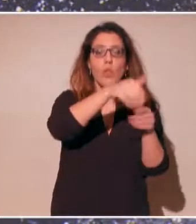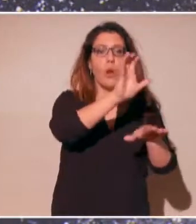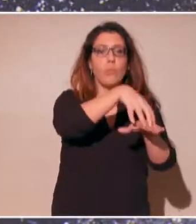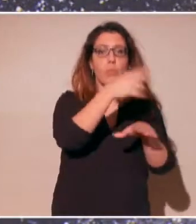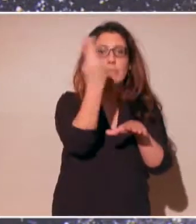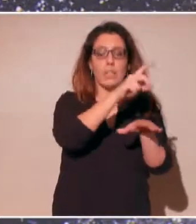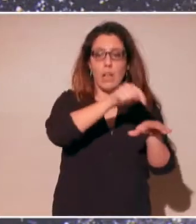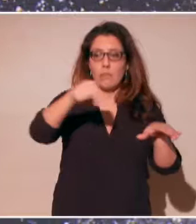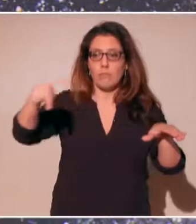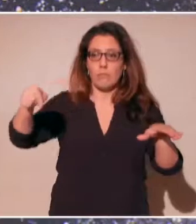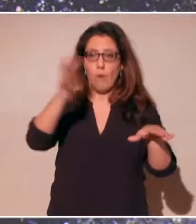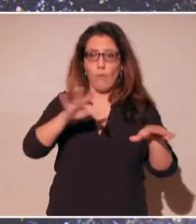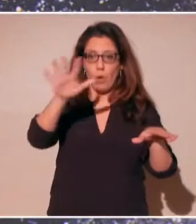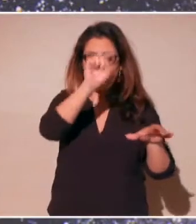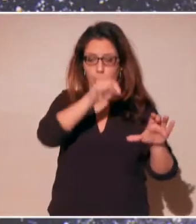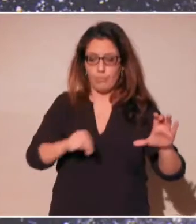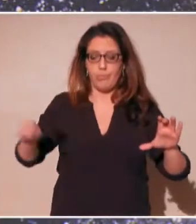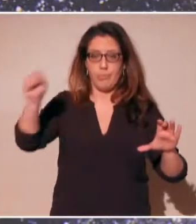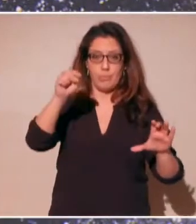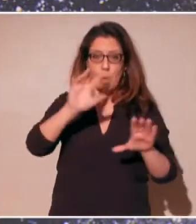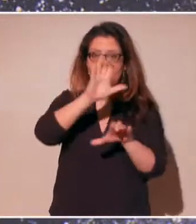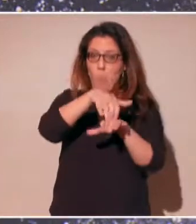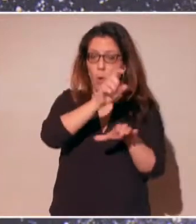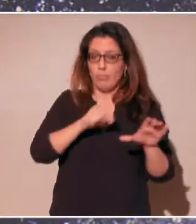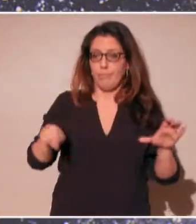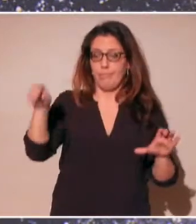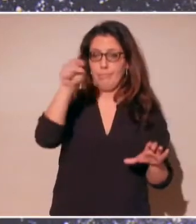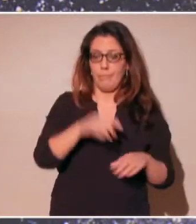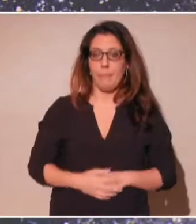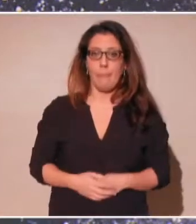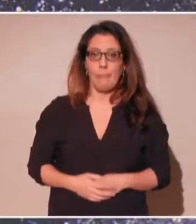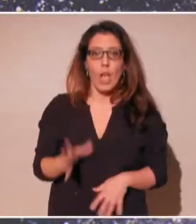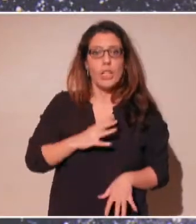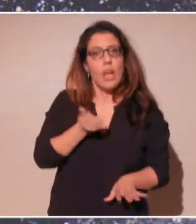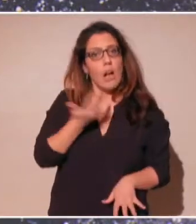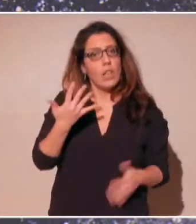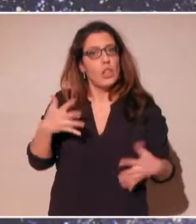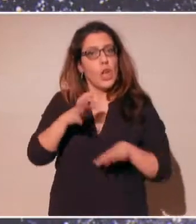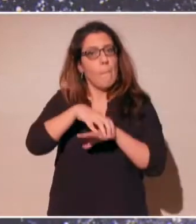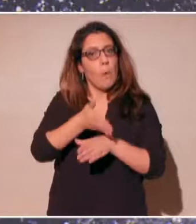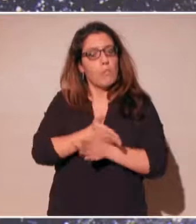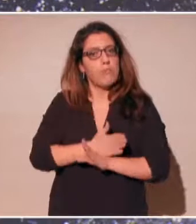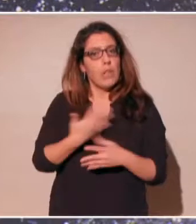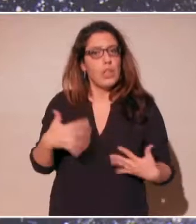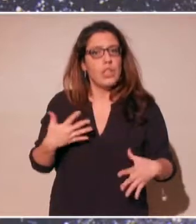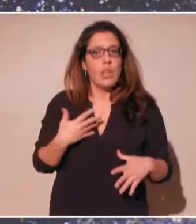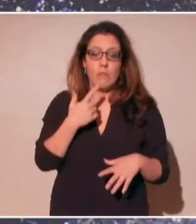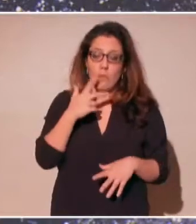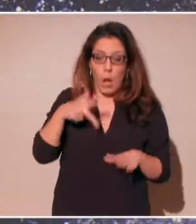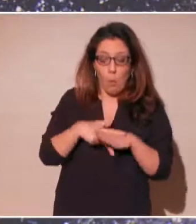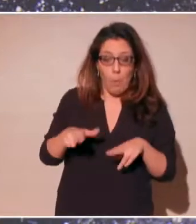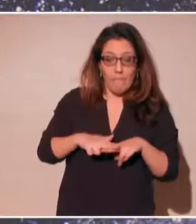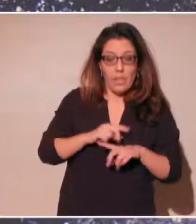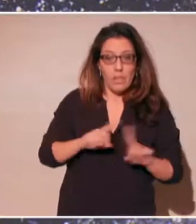iconic establishments, and they will, in fact, cross the whole of France. Most of these poles already